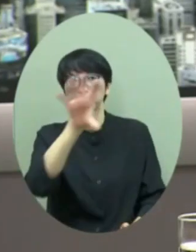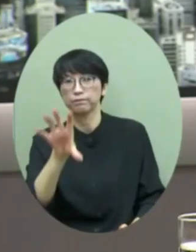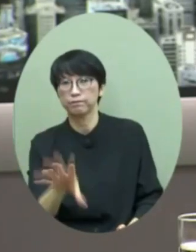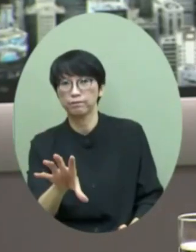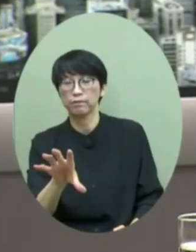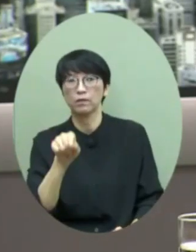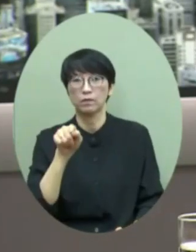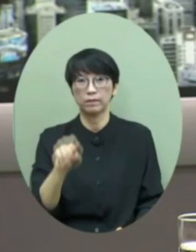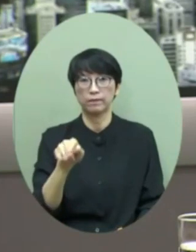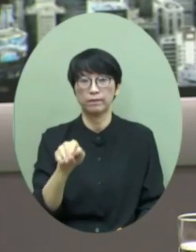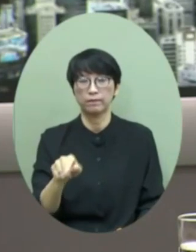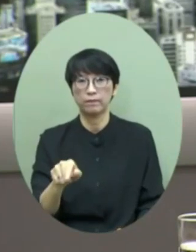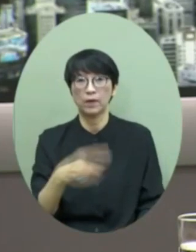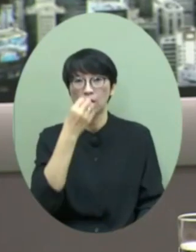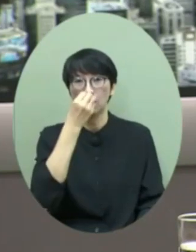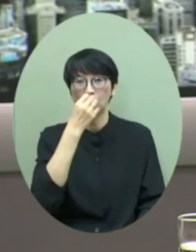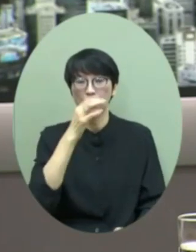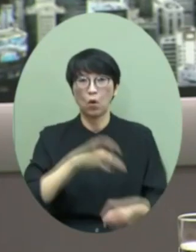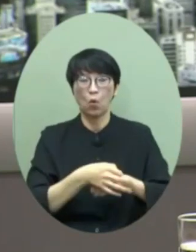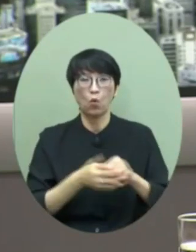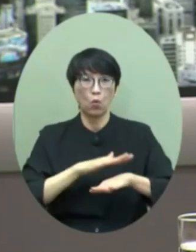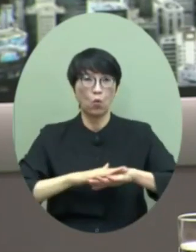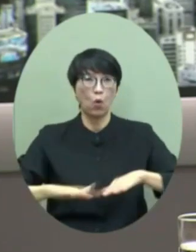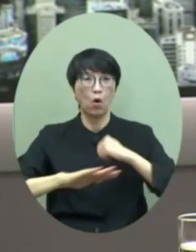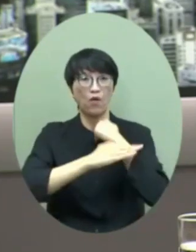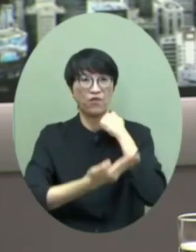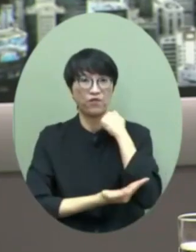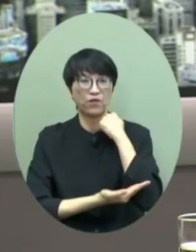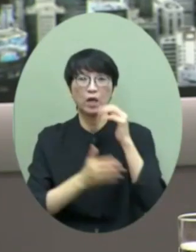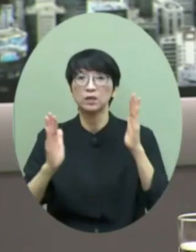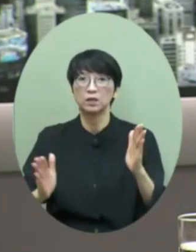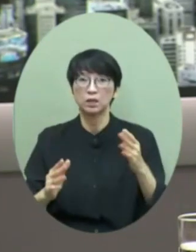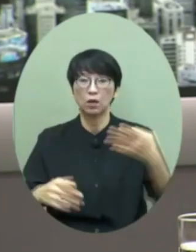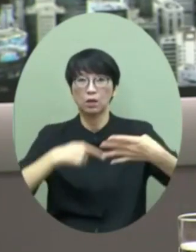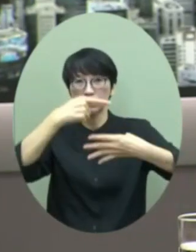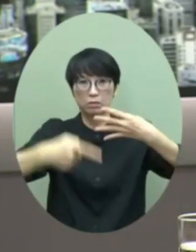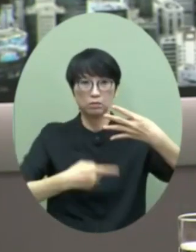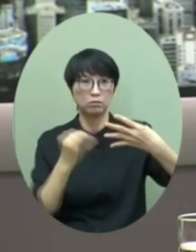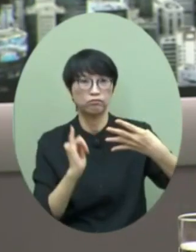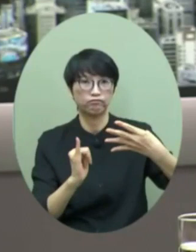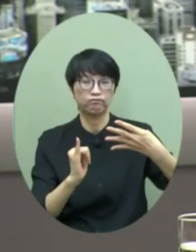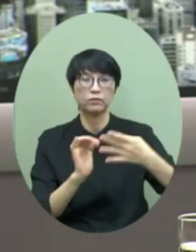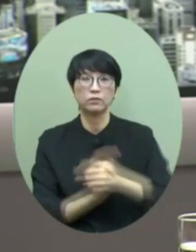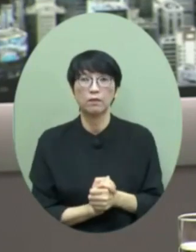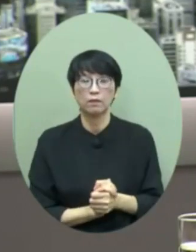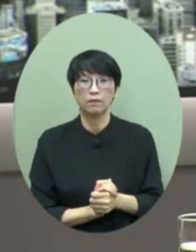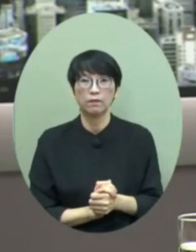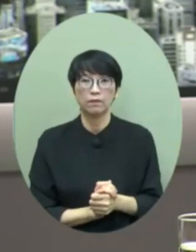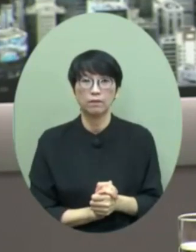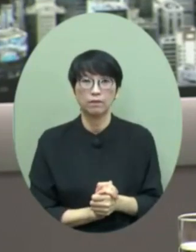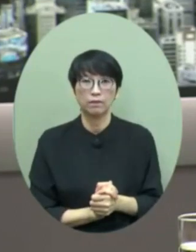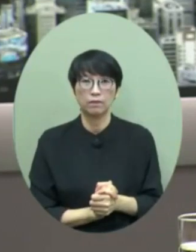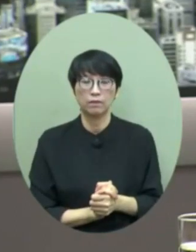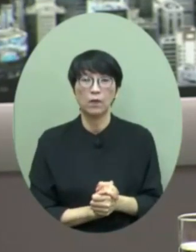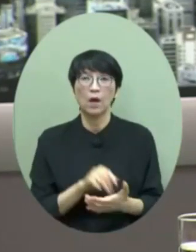Article 43, bracket 7, is just to extend that power to the 4 types of crimes under the